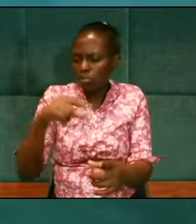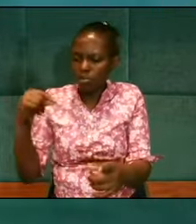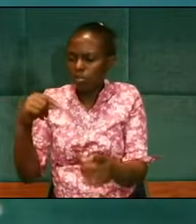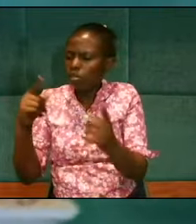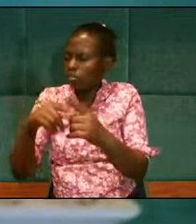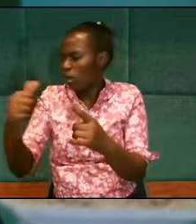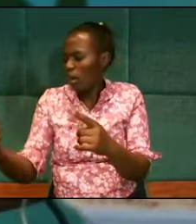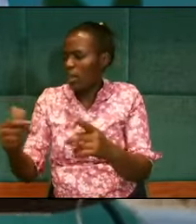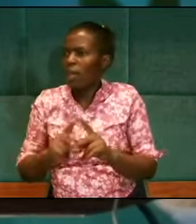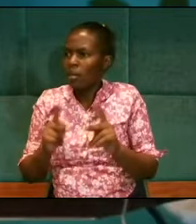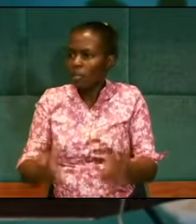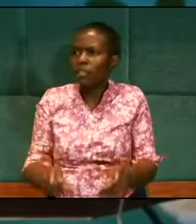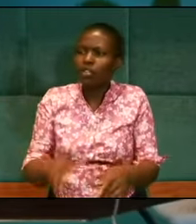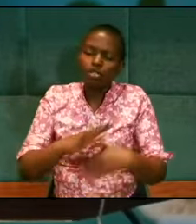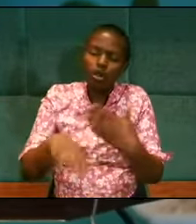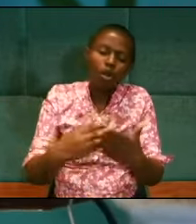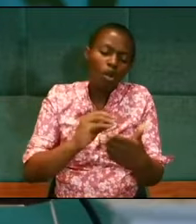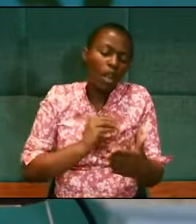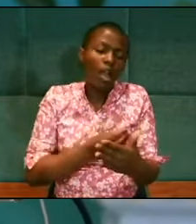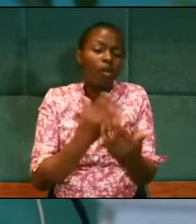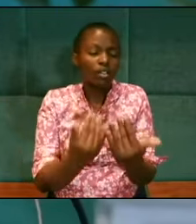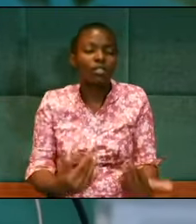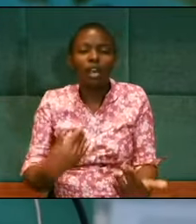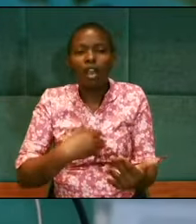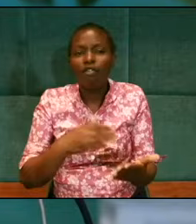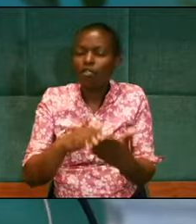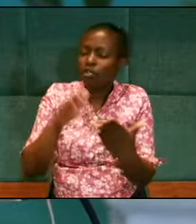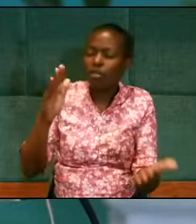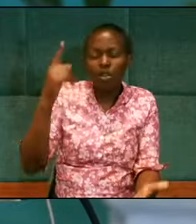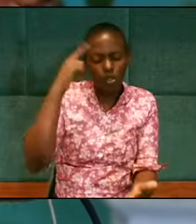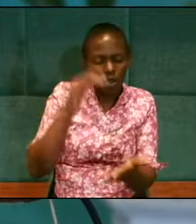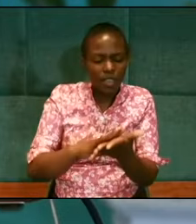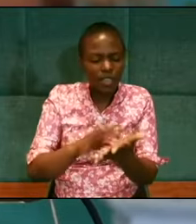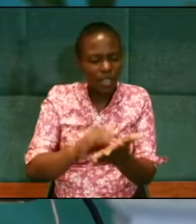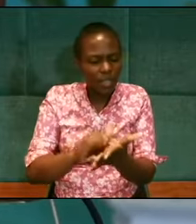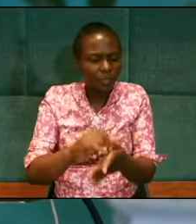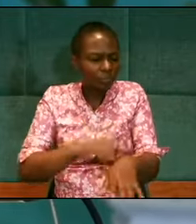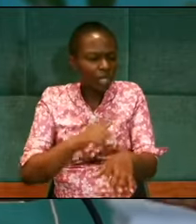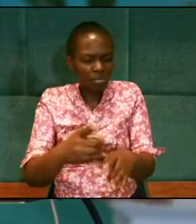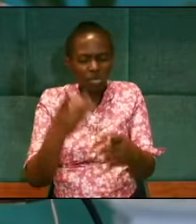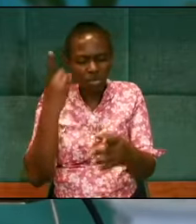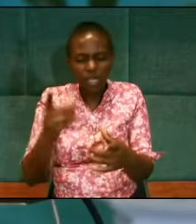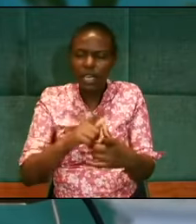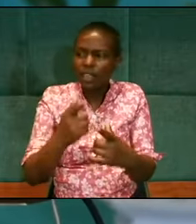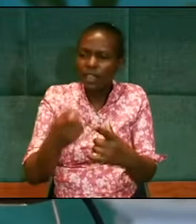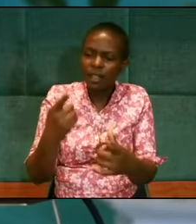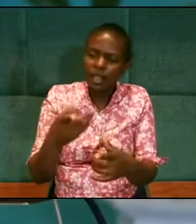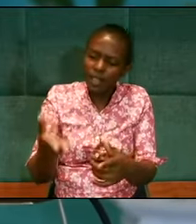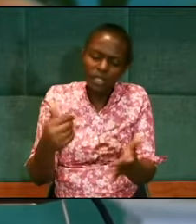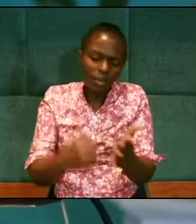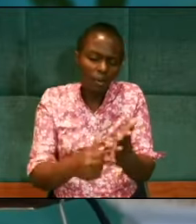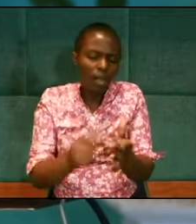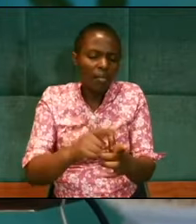have grown. All they know is that when you are dating and there is a problem, the solution is what? Leave and go for some